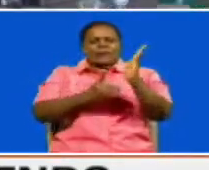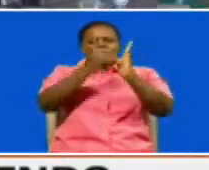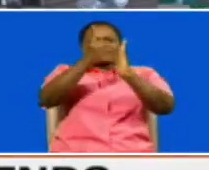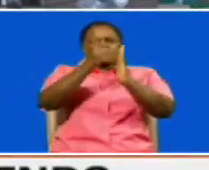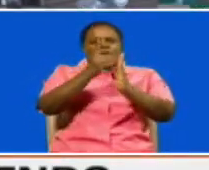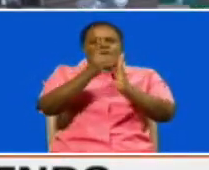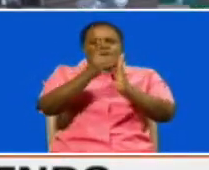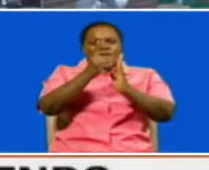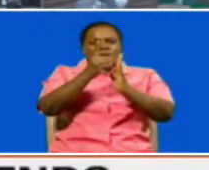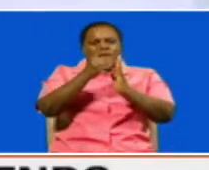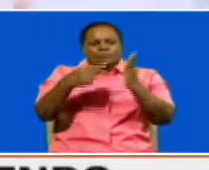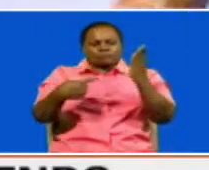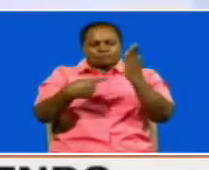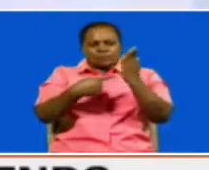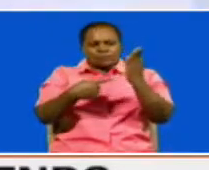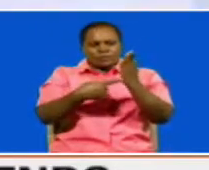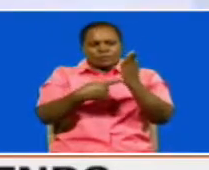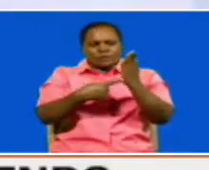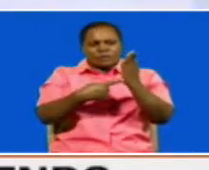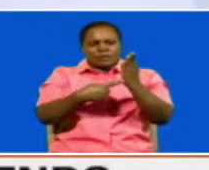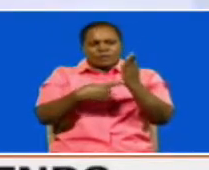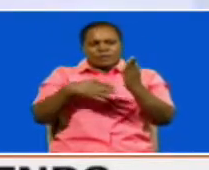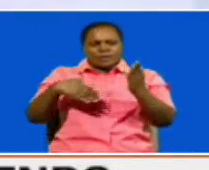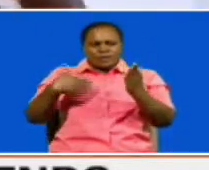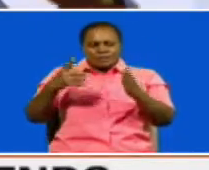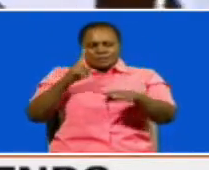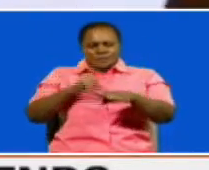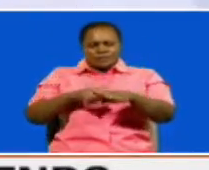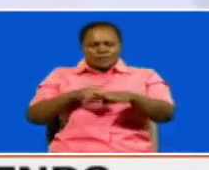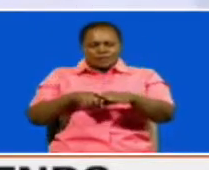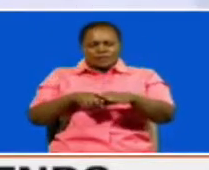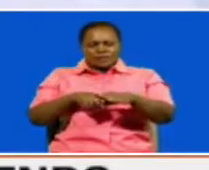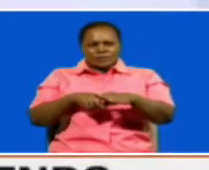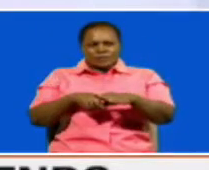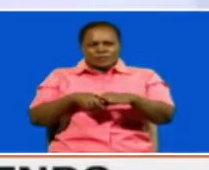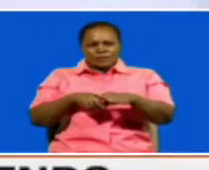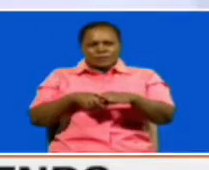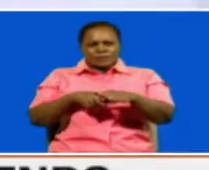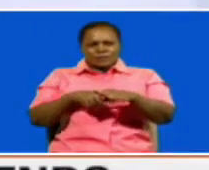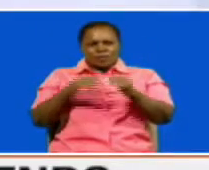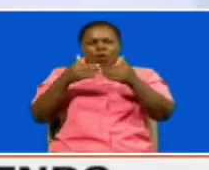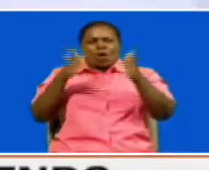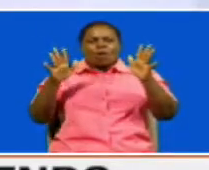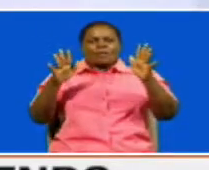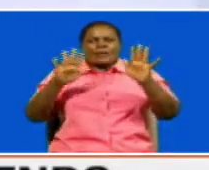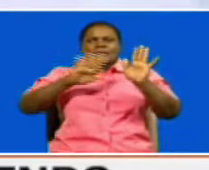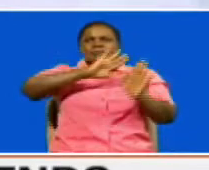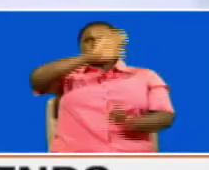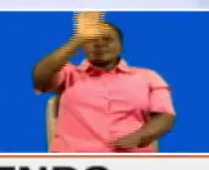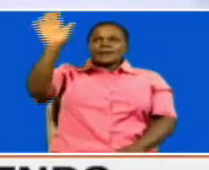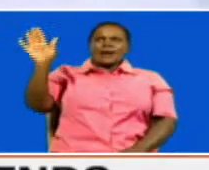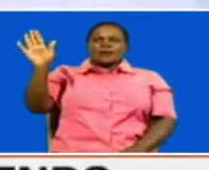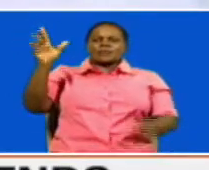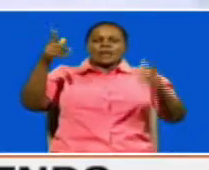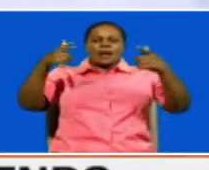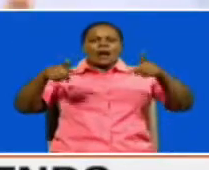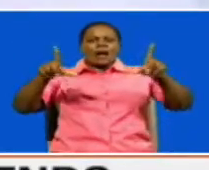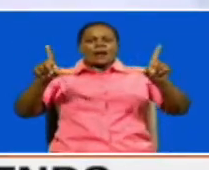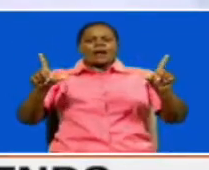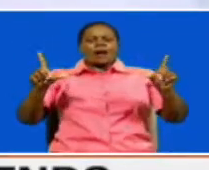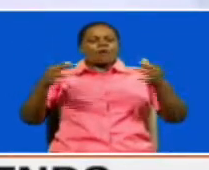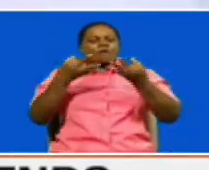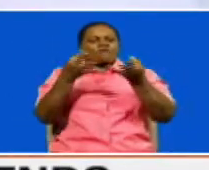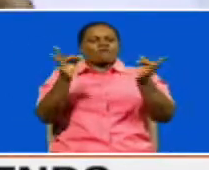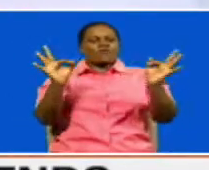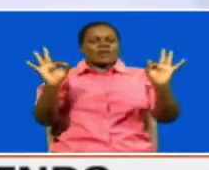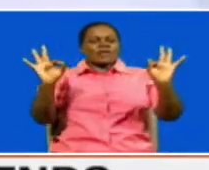development and modernization. Because you only need to open up the skies to allow